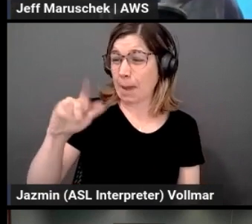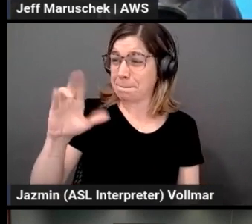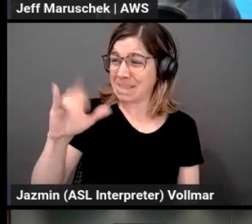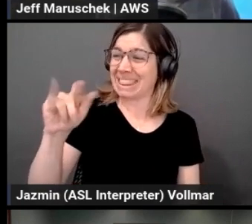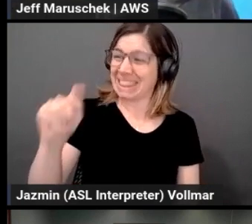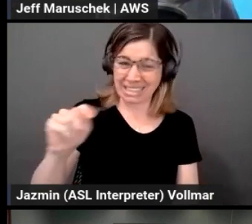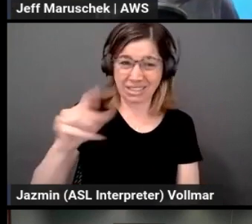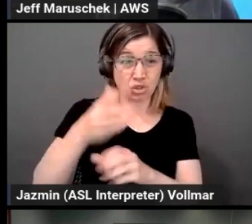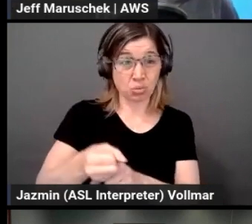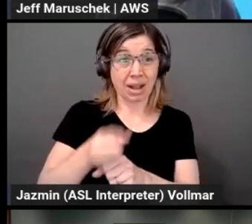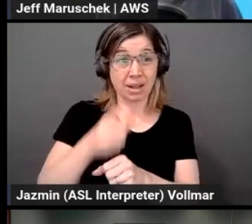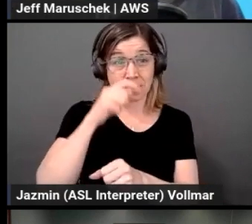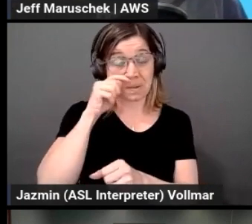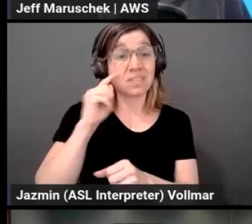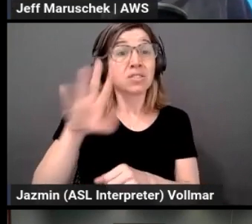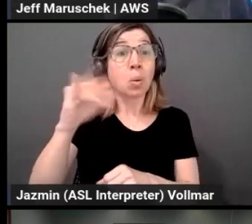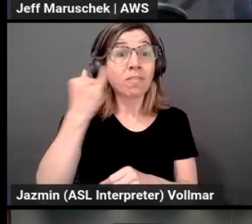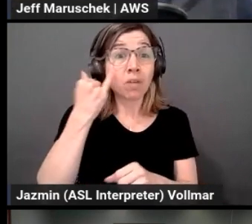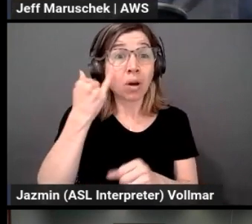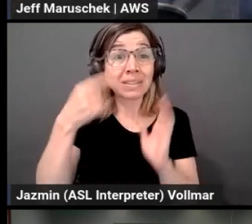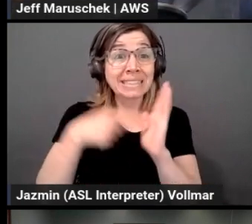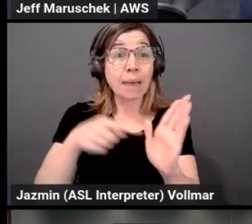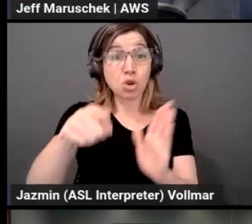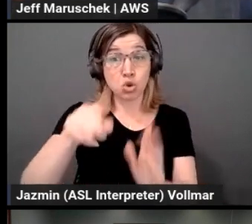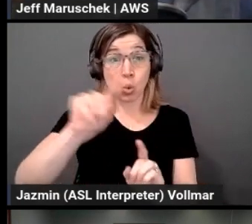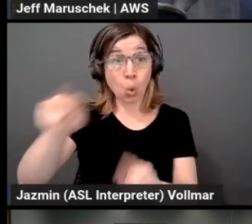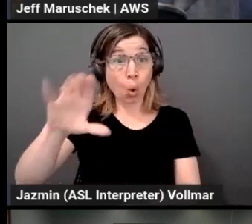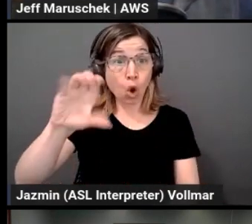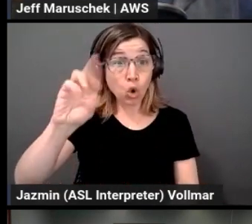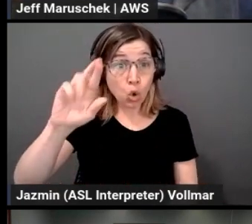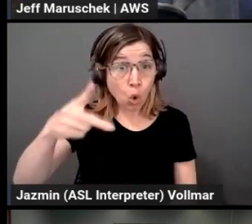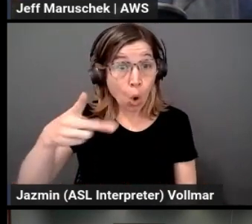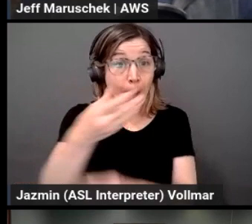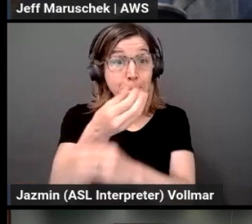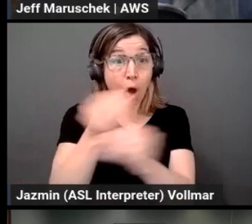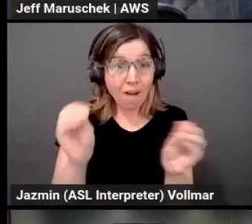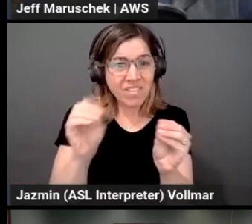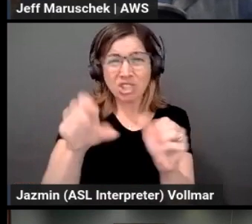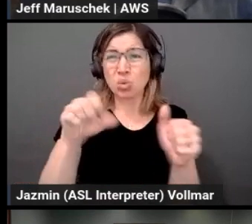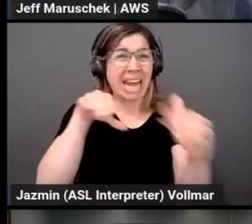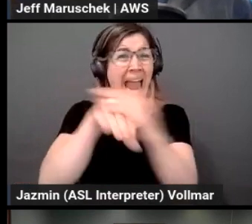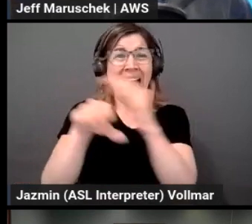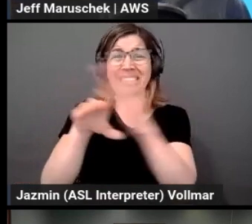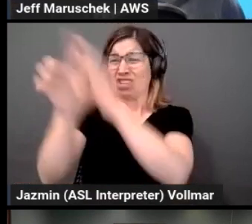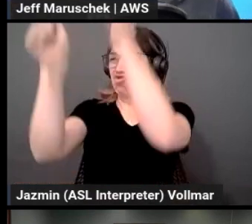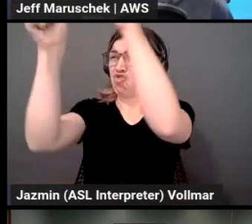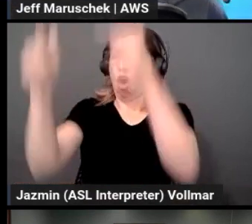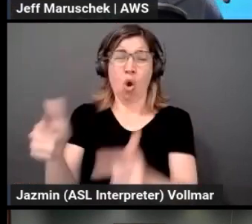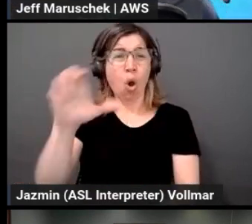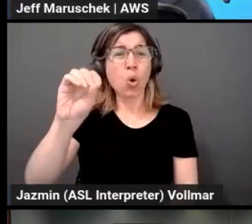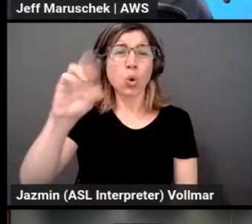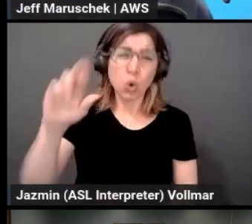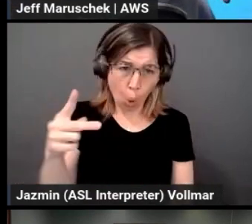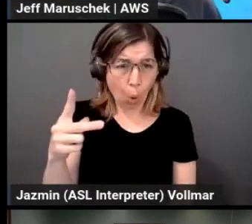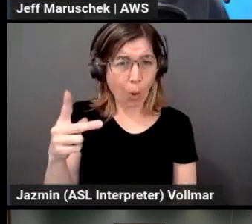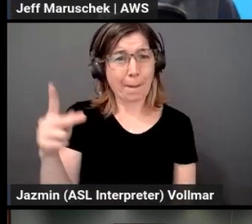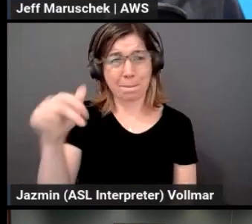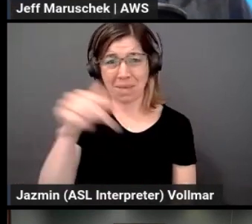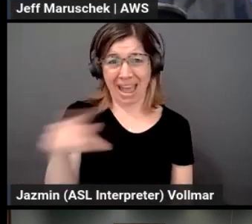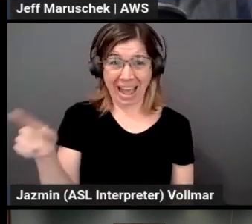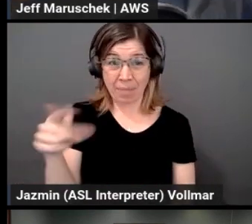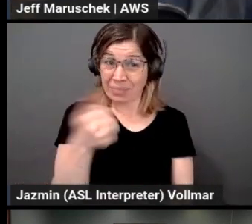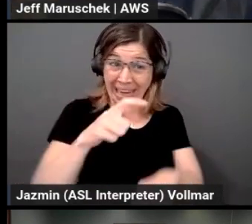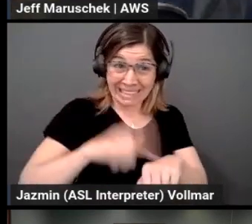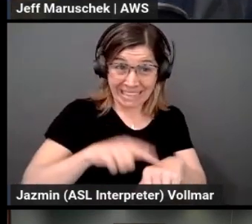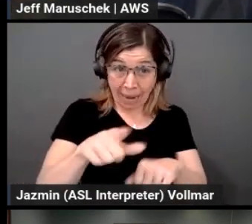network, so if you're at a corporate office, then you can access any corporate application that you have. Every time that you make a request using zero